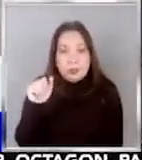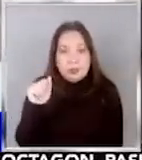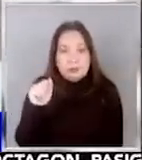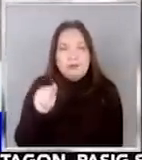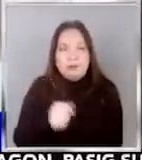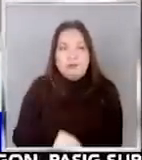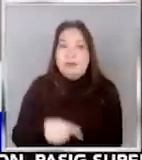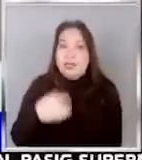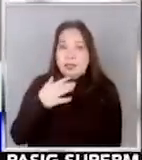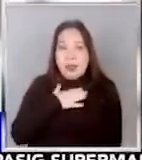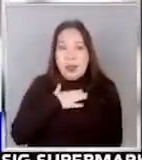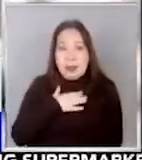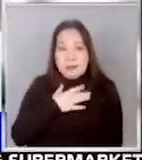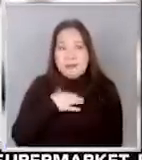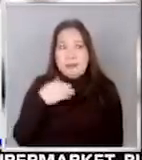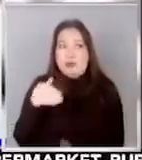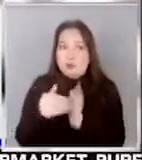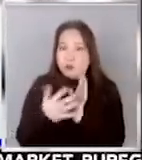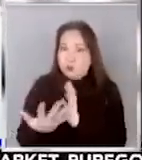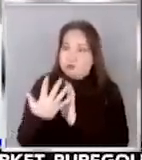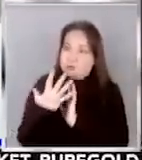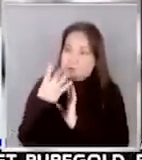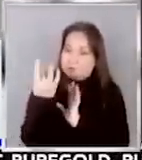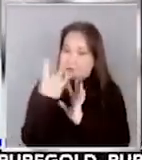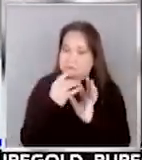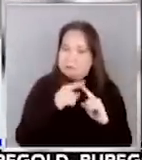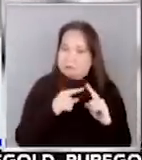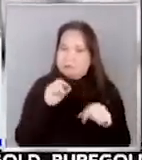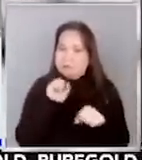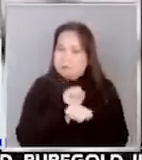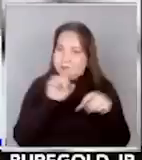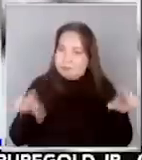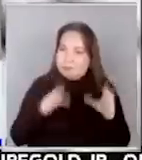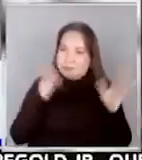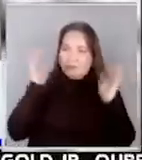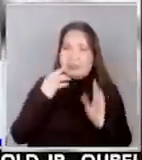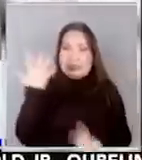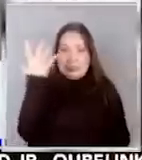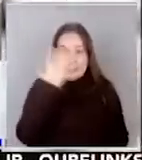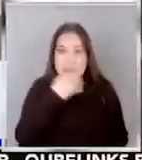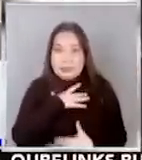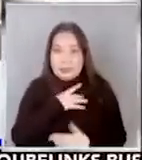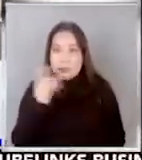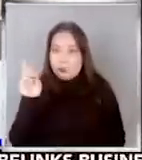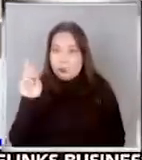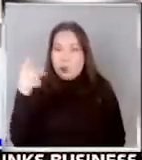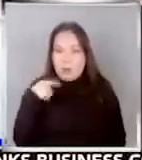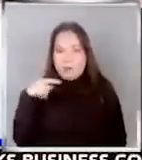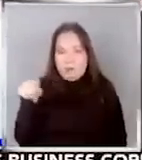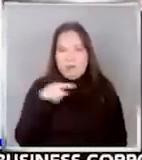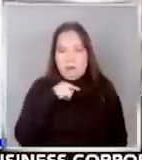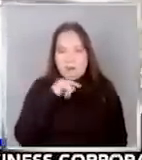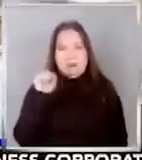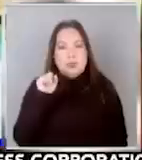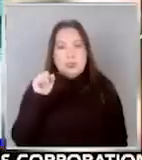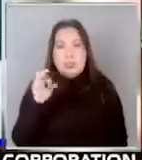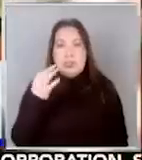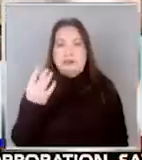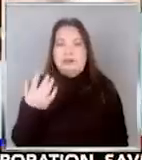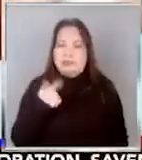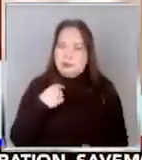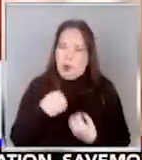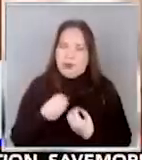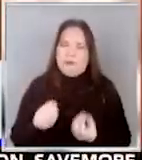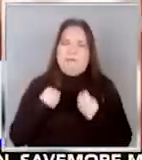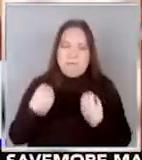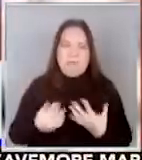find our work interesting and useful. And like they say, no, it really inspires us to do better work.